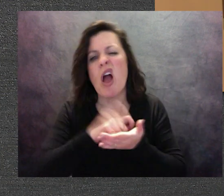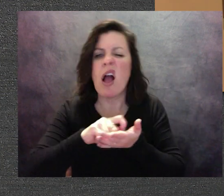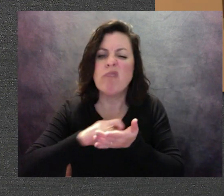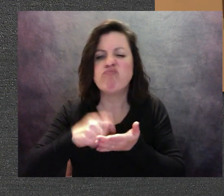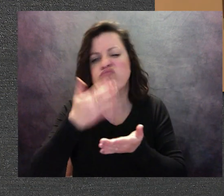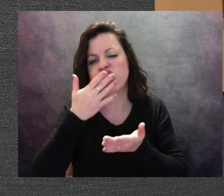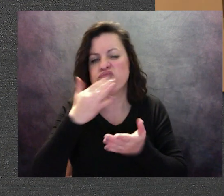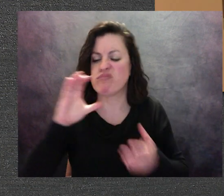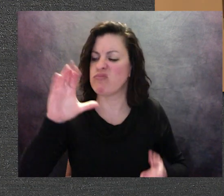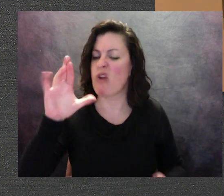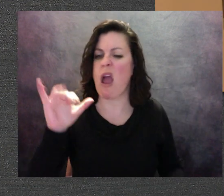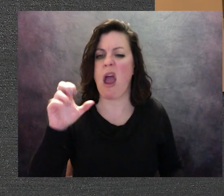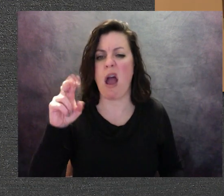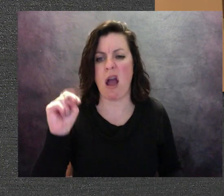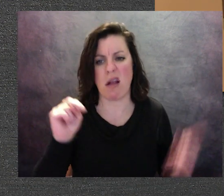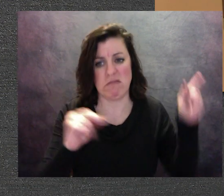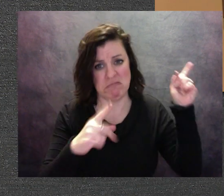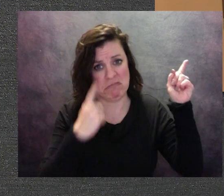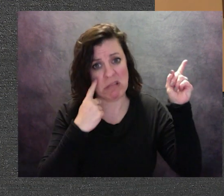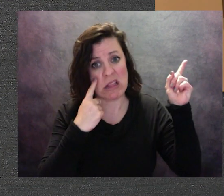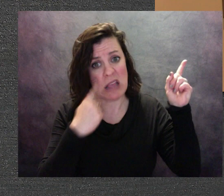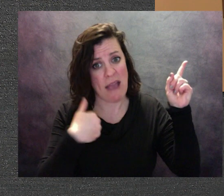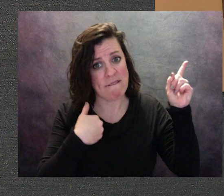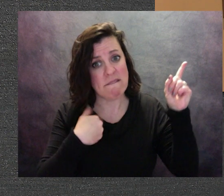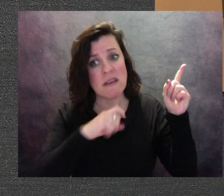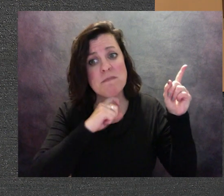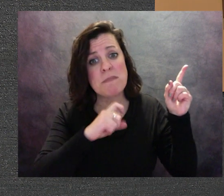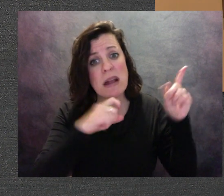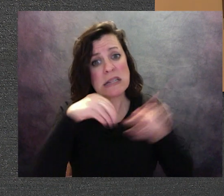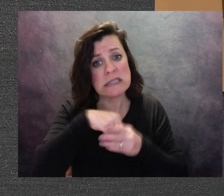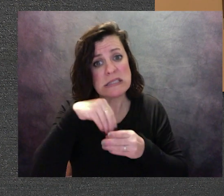Do you think a crayon has metal in it?